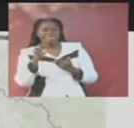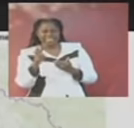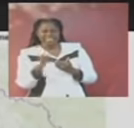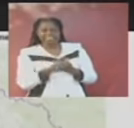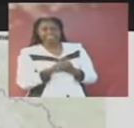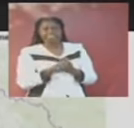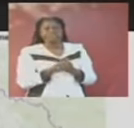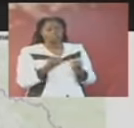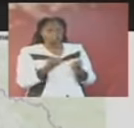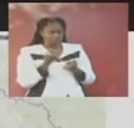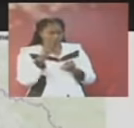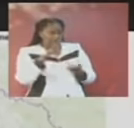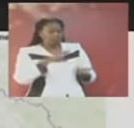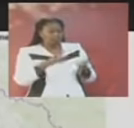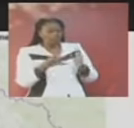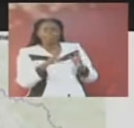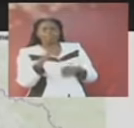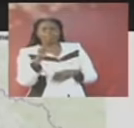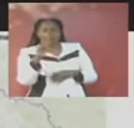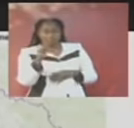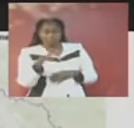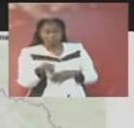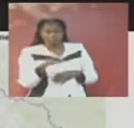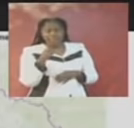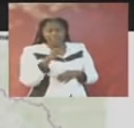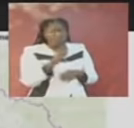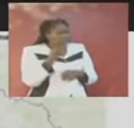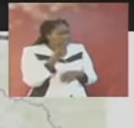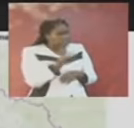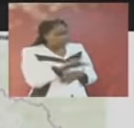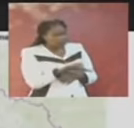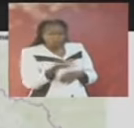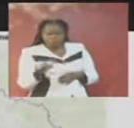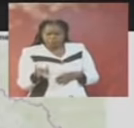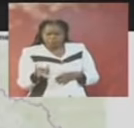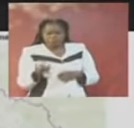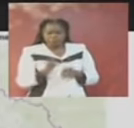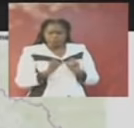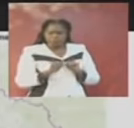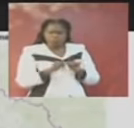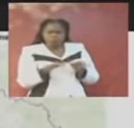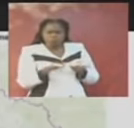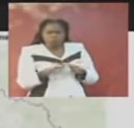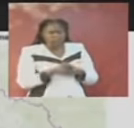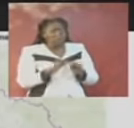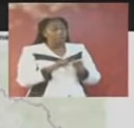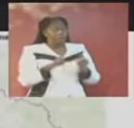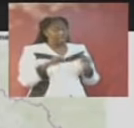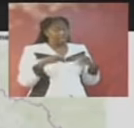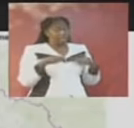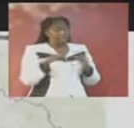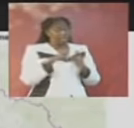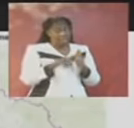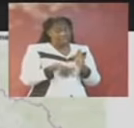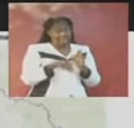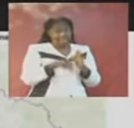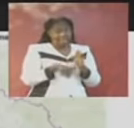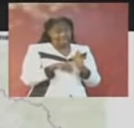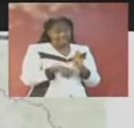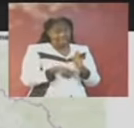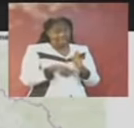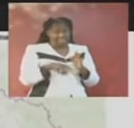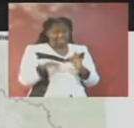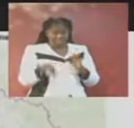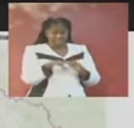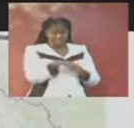there continues to be cases across various parts of the county, we are seeing that there are less counties recording new cases.